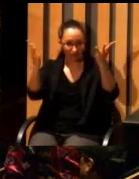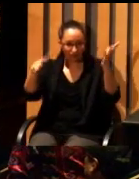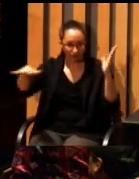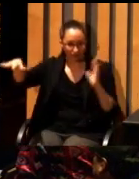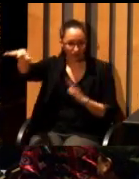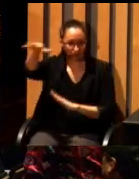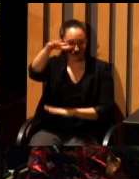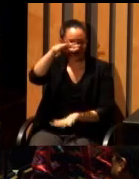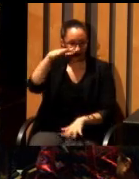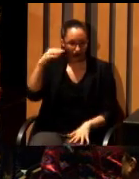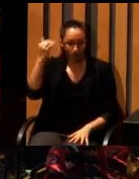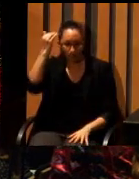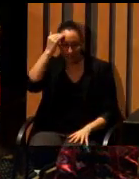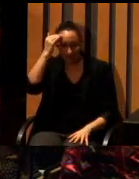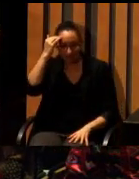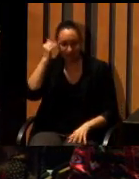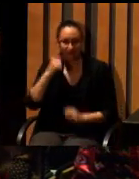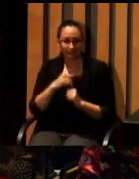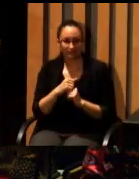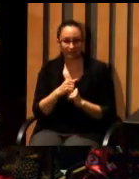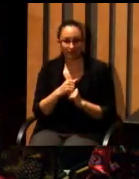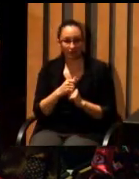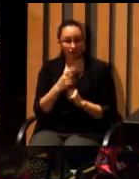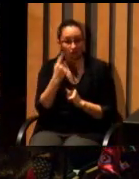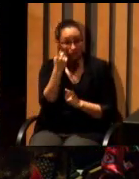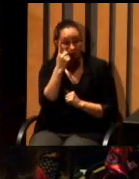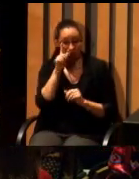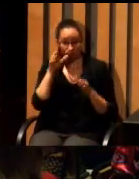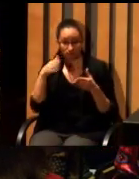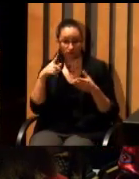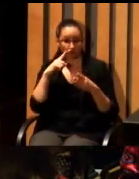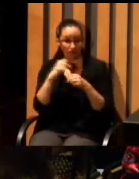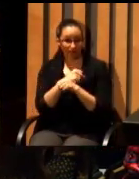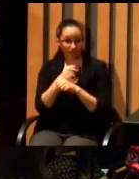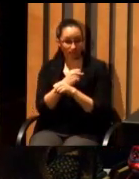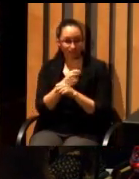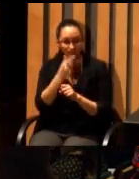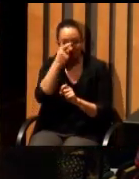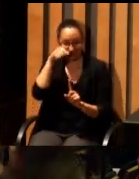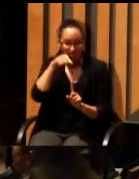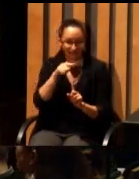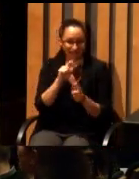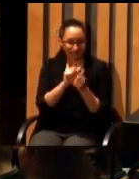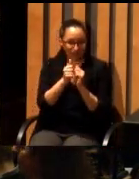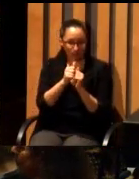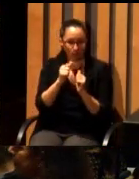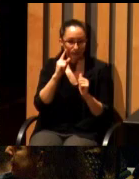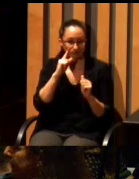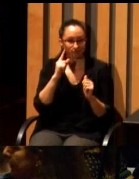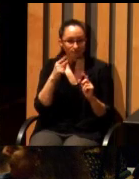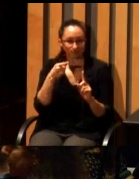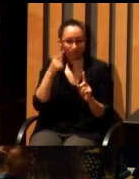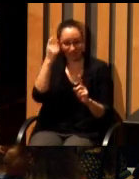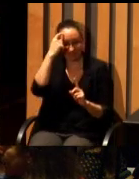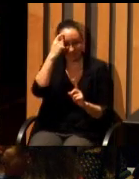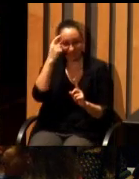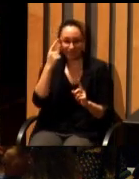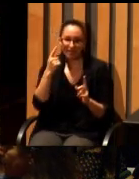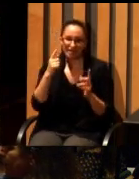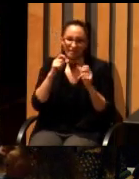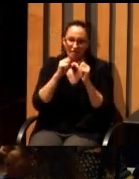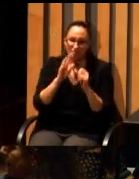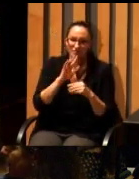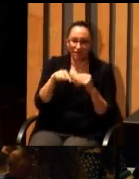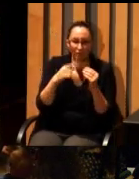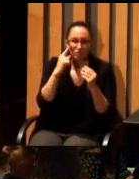I think one strategy, since we're dealing with a sports mentality, strategy and solutions are constantly talked about